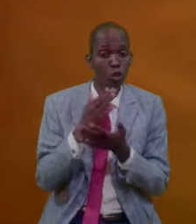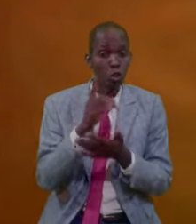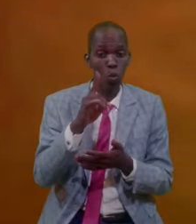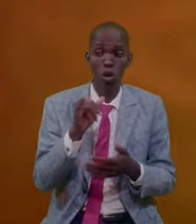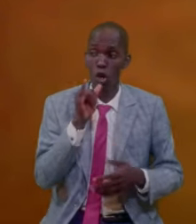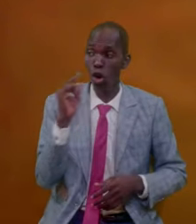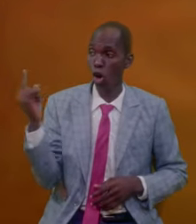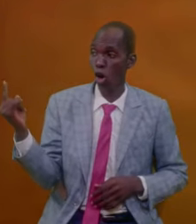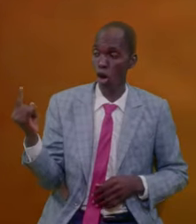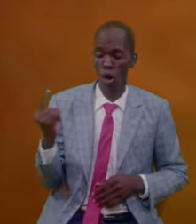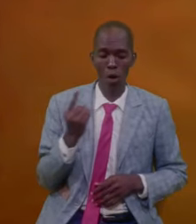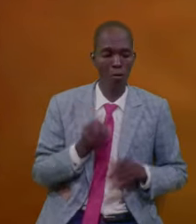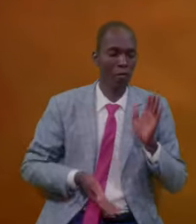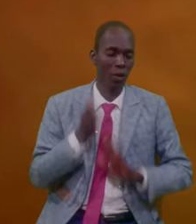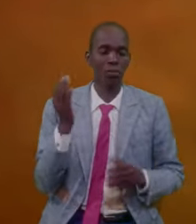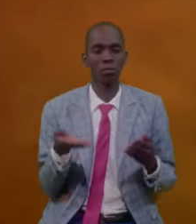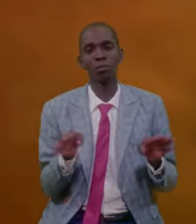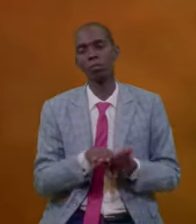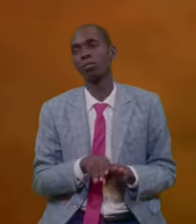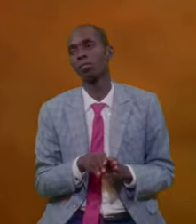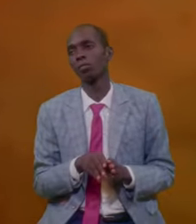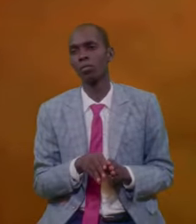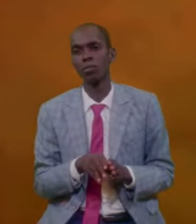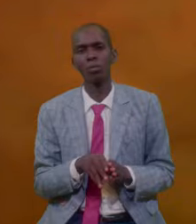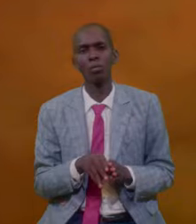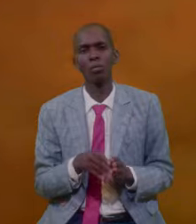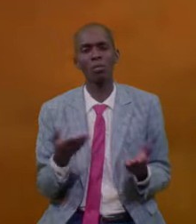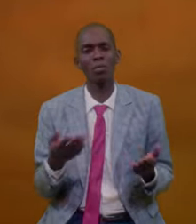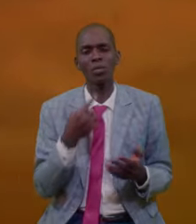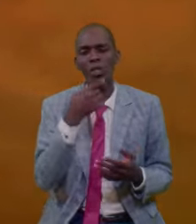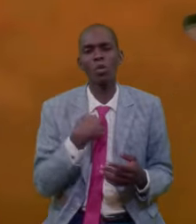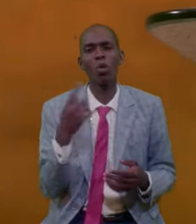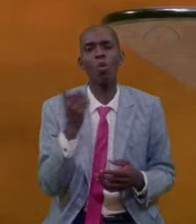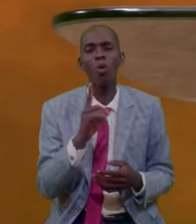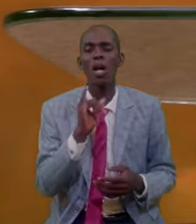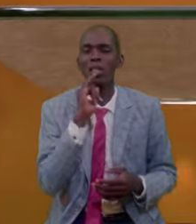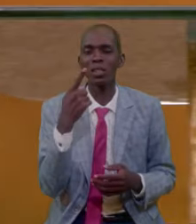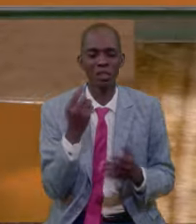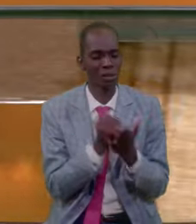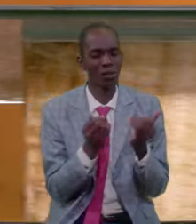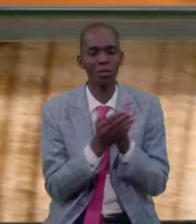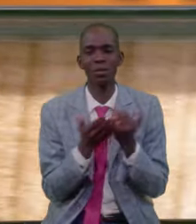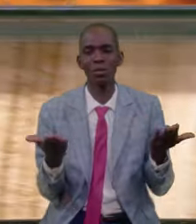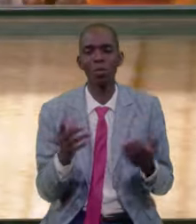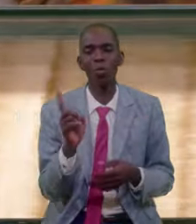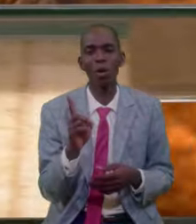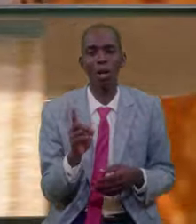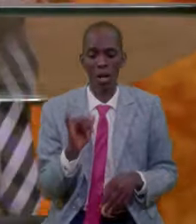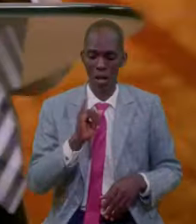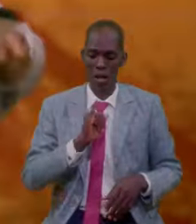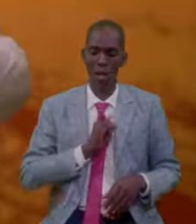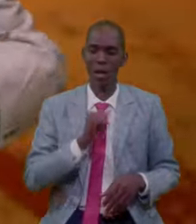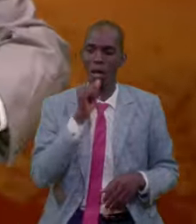coming, you close it up. Where is the crucifixion? I am crucified with